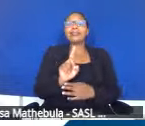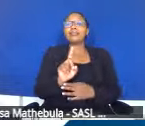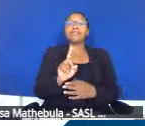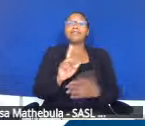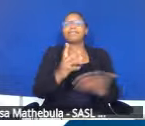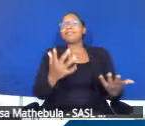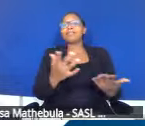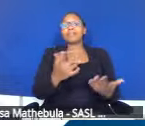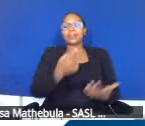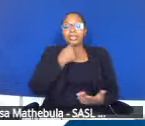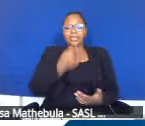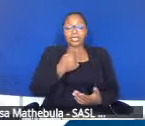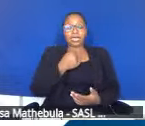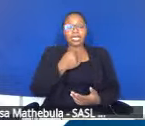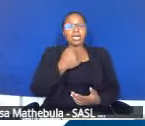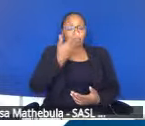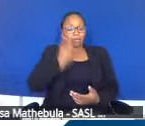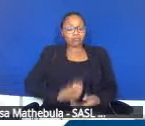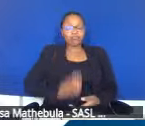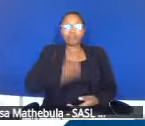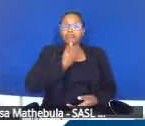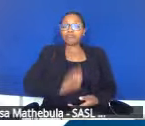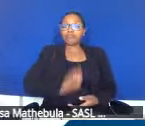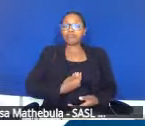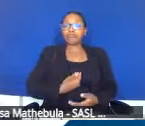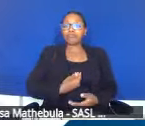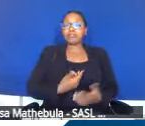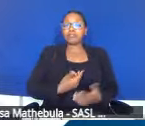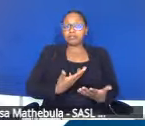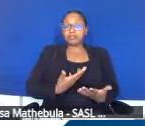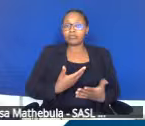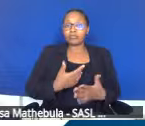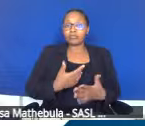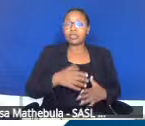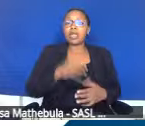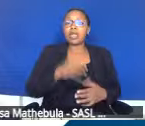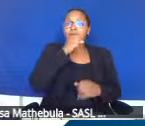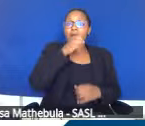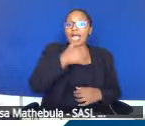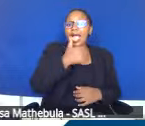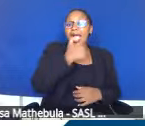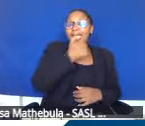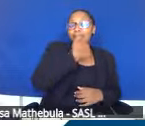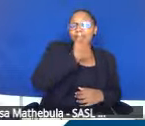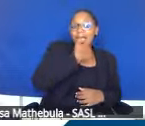what, I have asthma or I have diabetes.